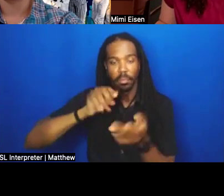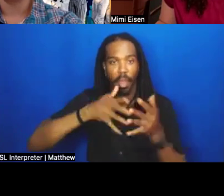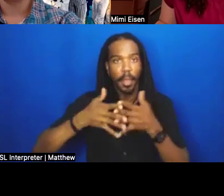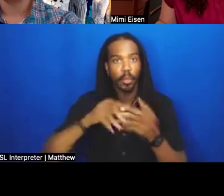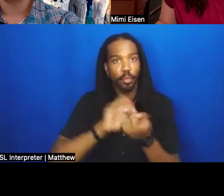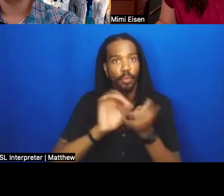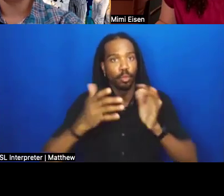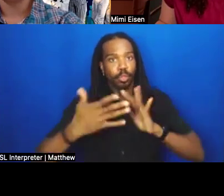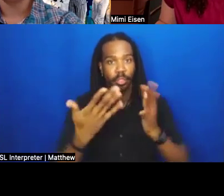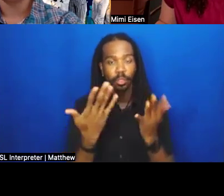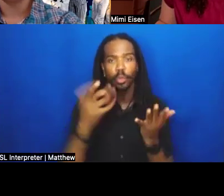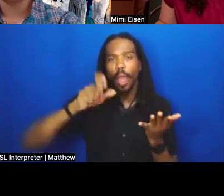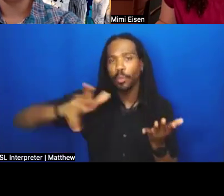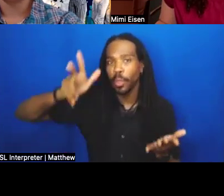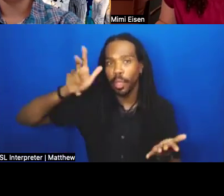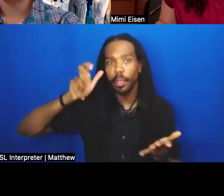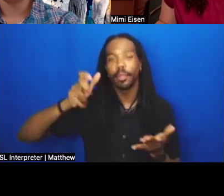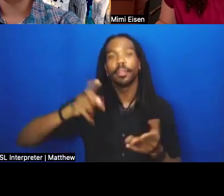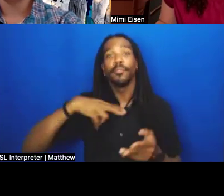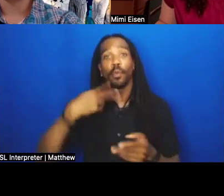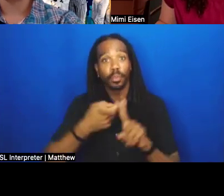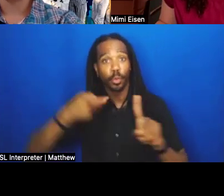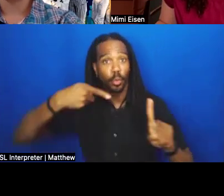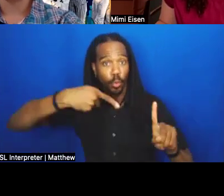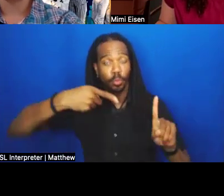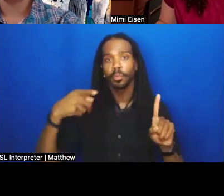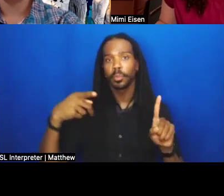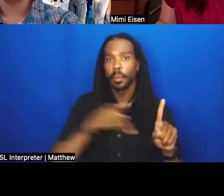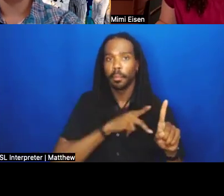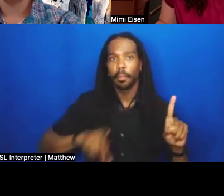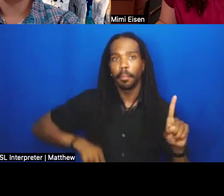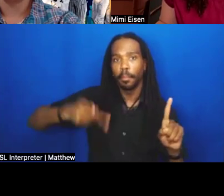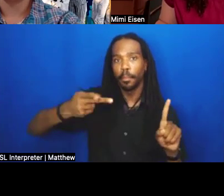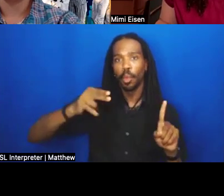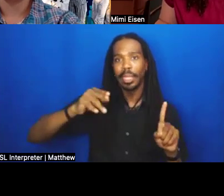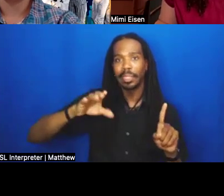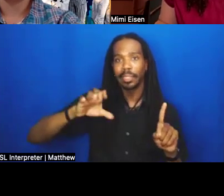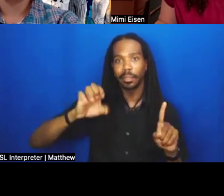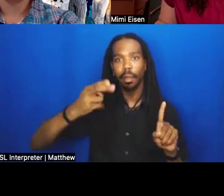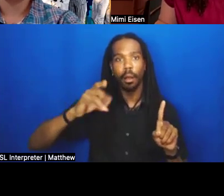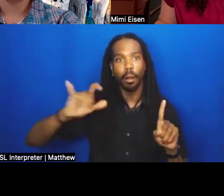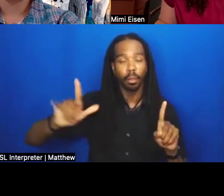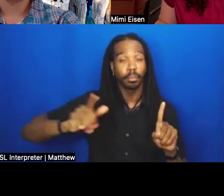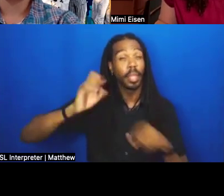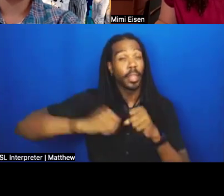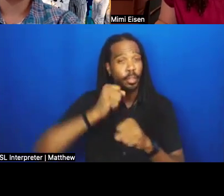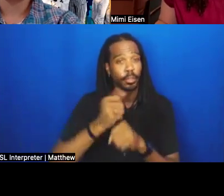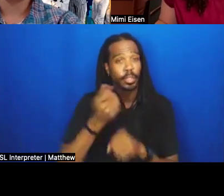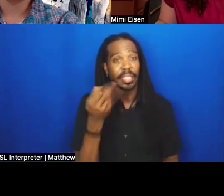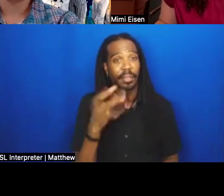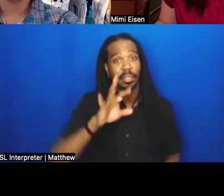of Prince Hall, a formerly enslaved abolitionist who in 1777 petitioned the